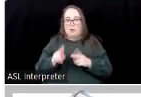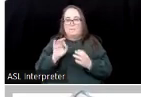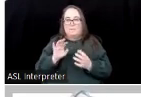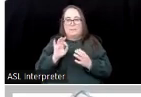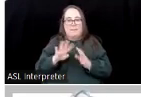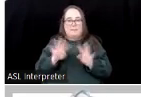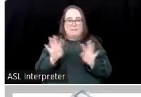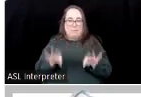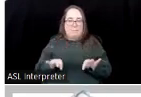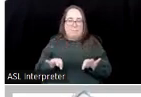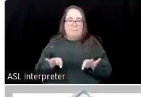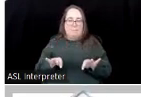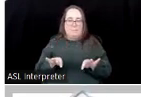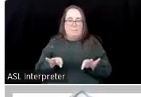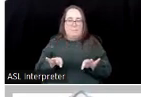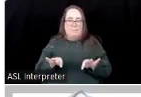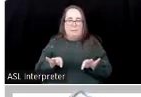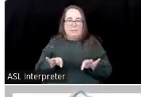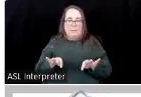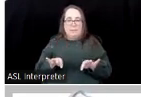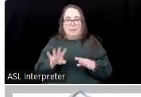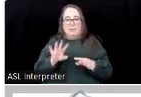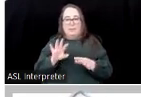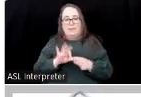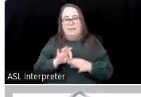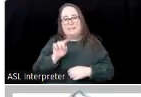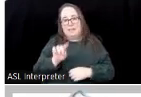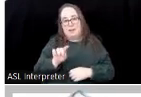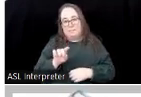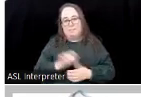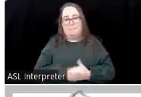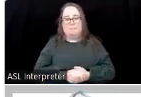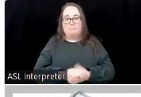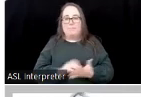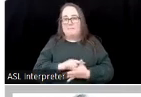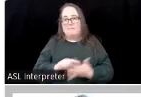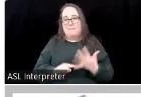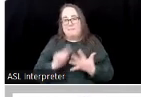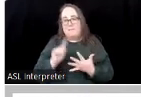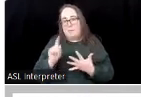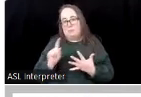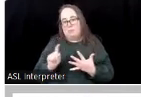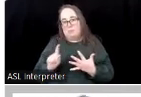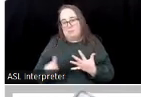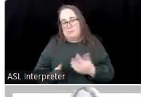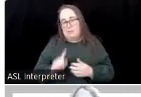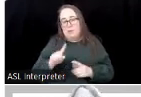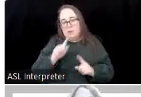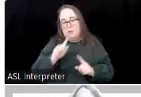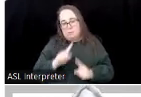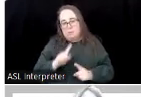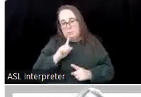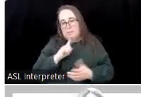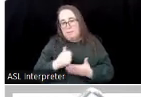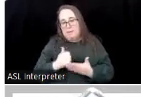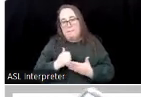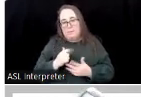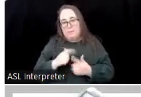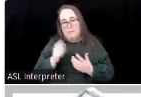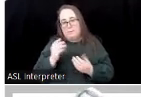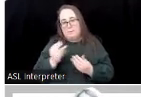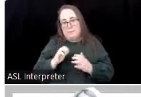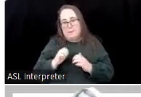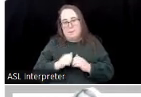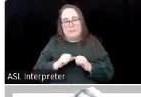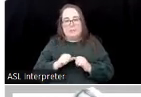form. The link is in the chat. There are just 5 questions, and your responses really help inform how we